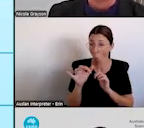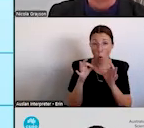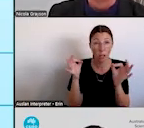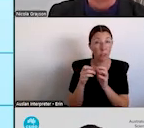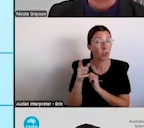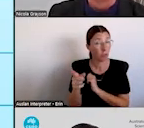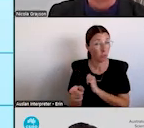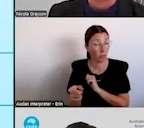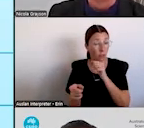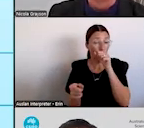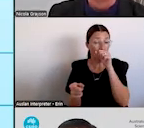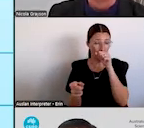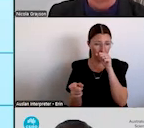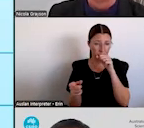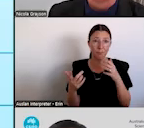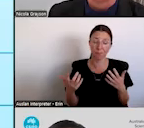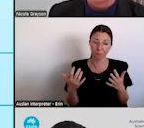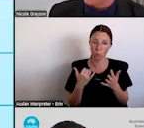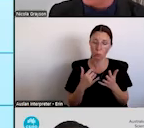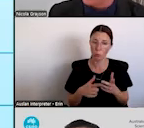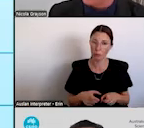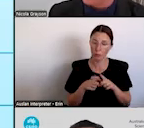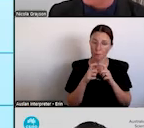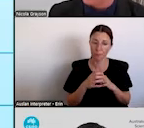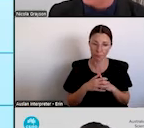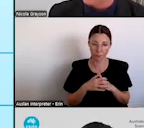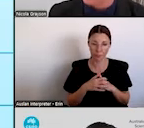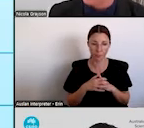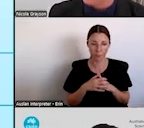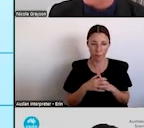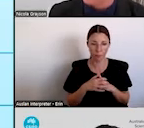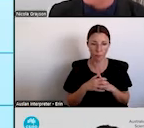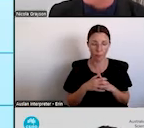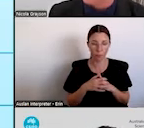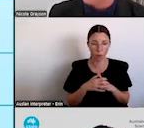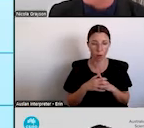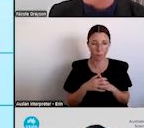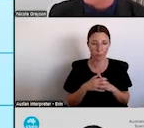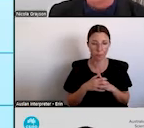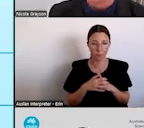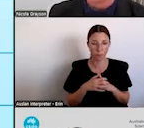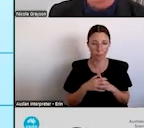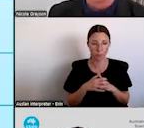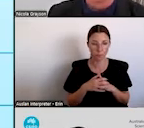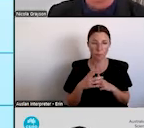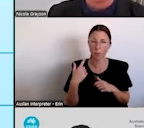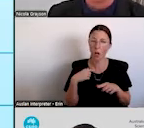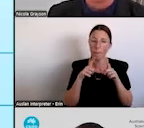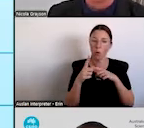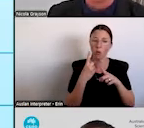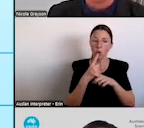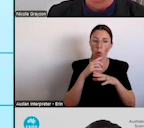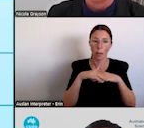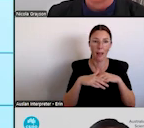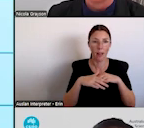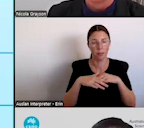create some deterrence. I'm largely talking about reputable actors and people. Criminals sometimes can ignore